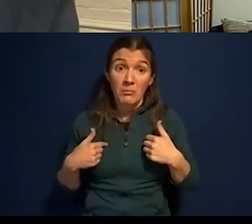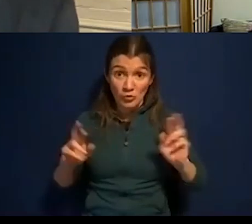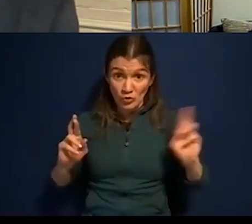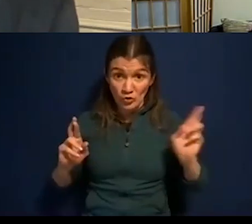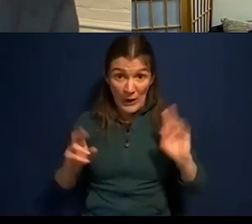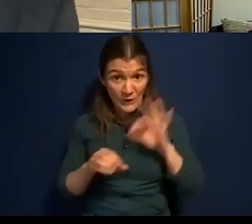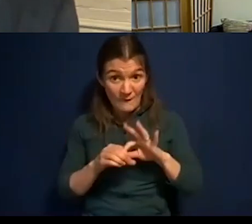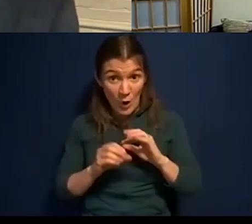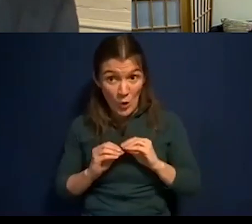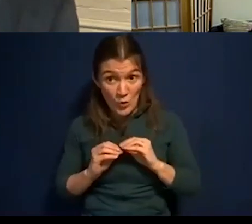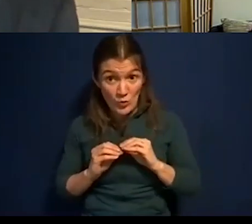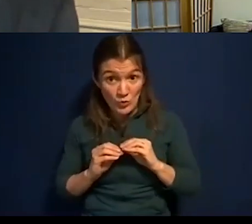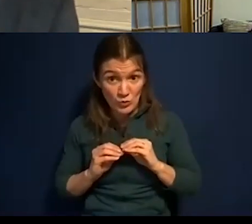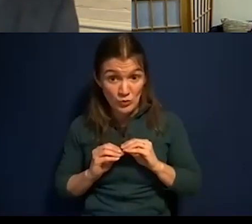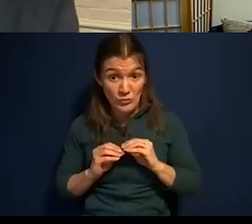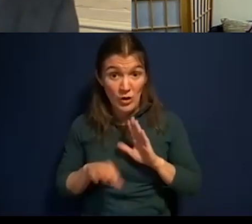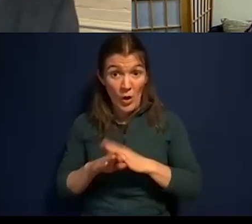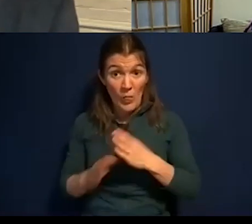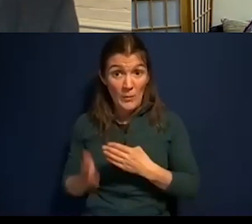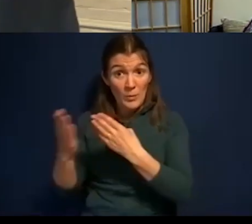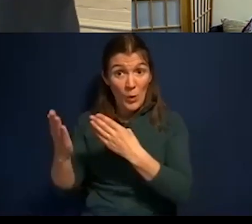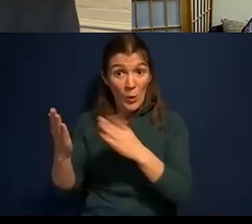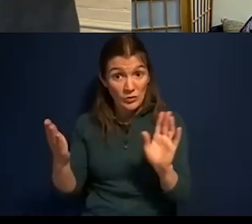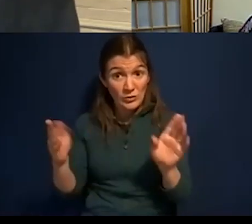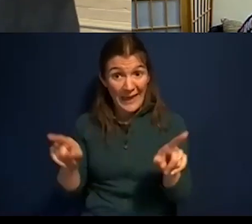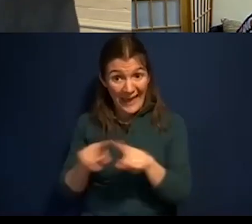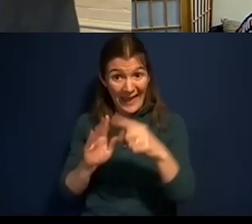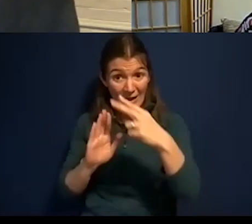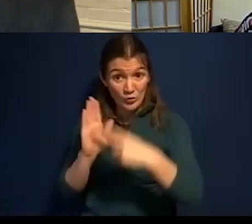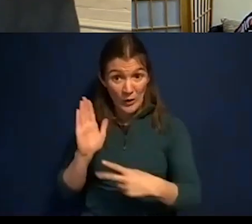to vote on what's been proposed?